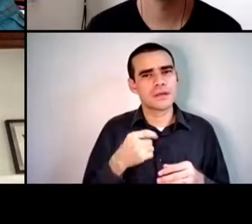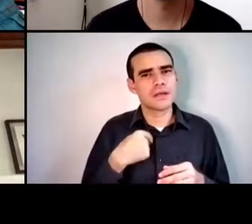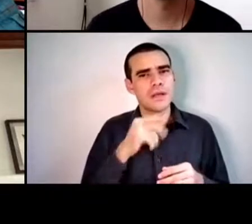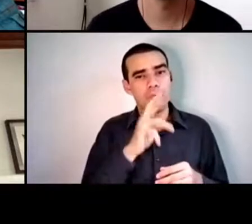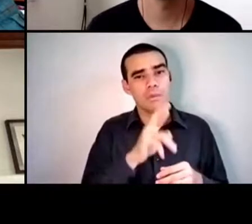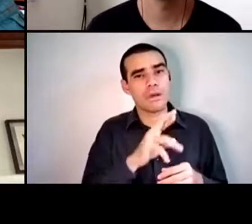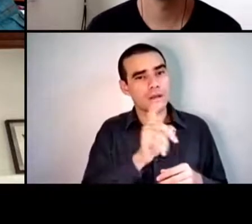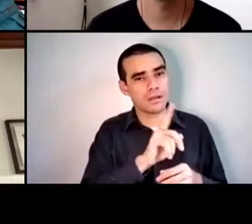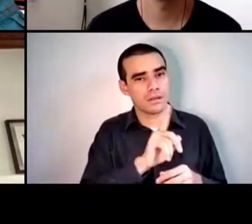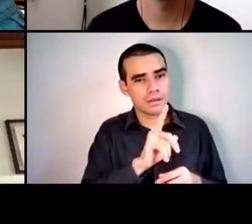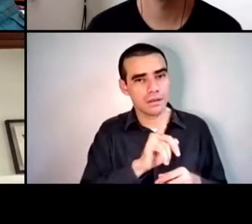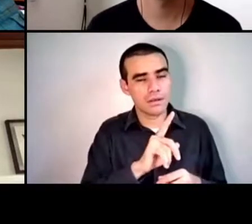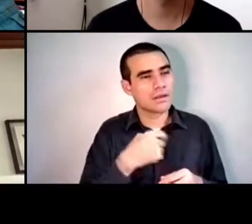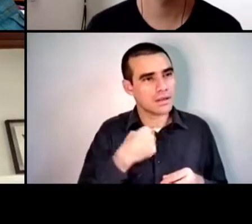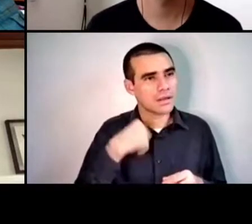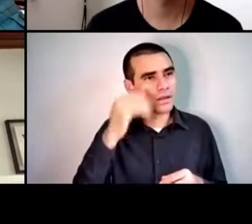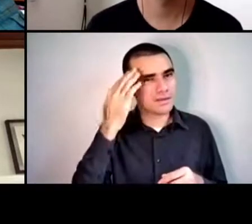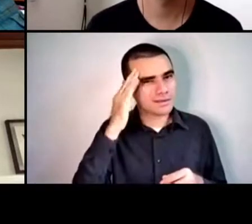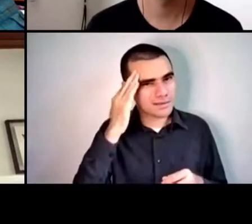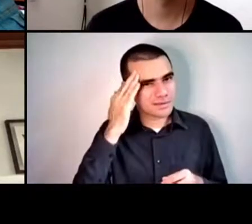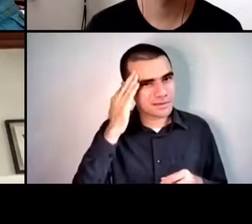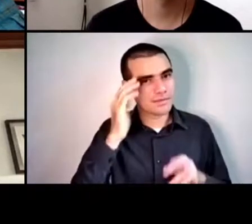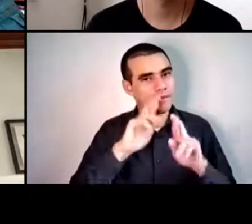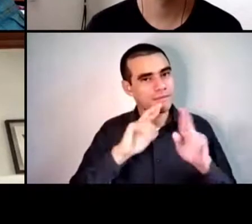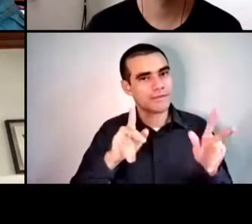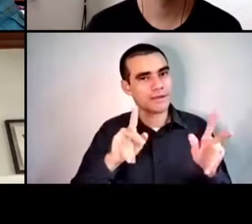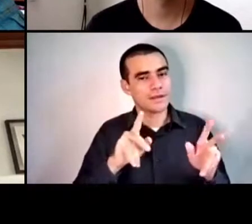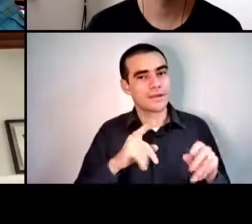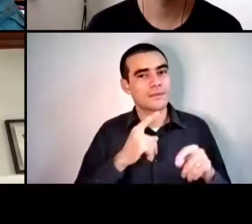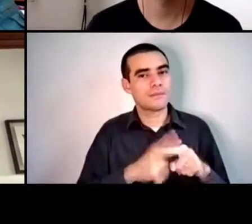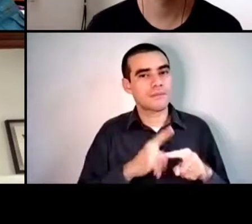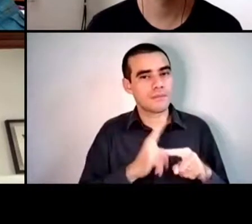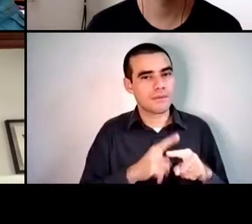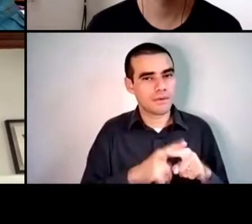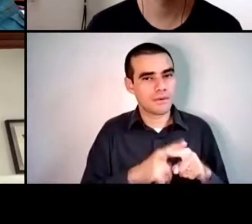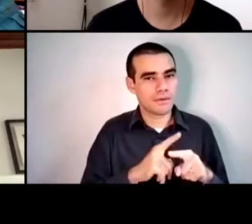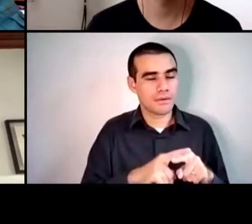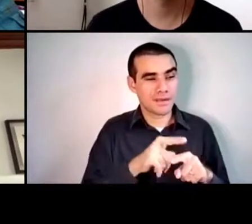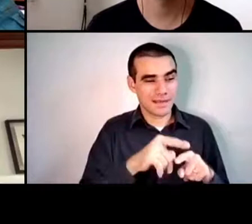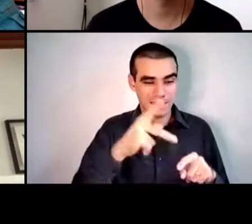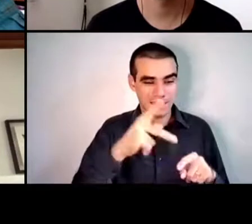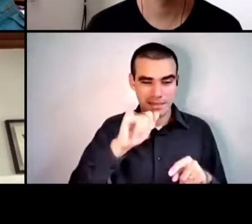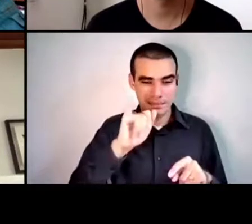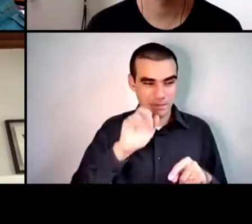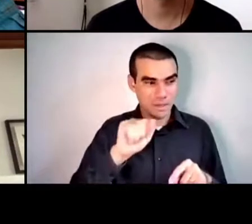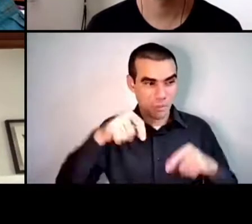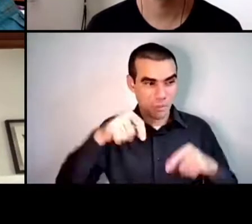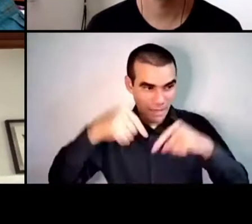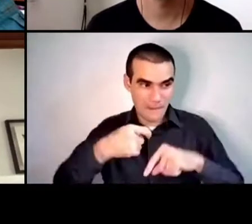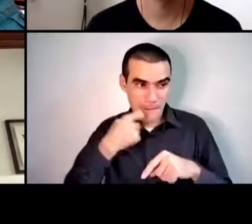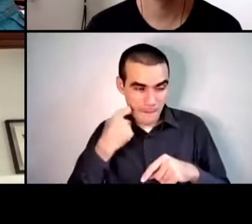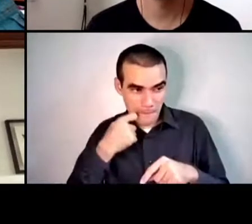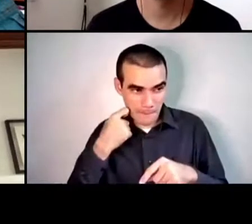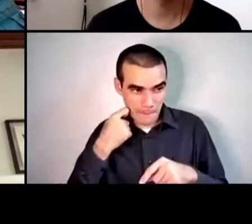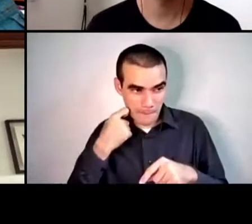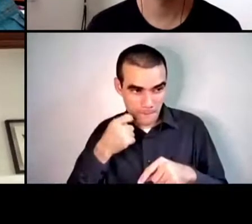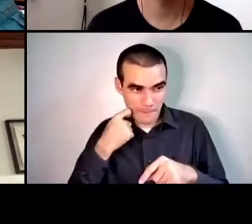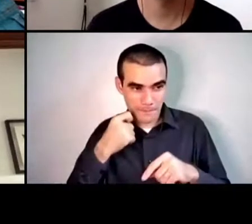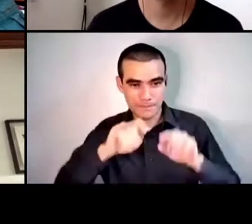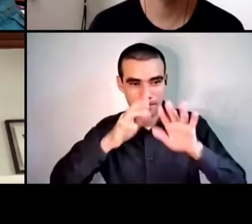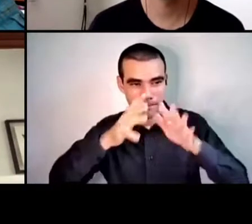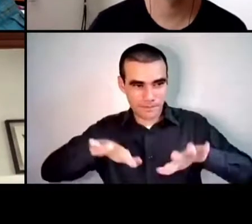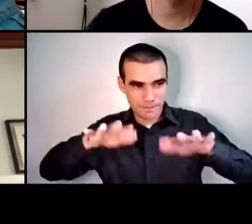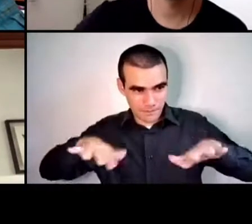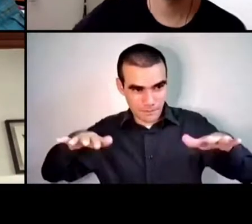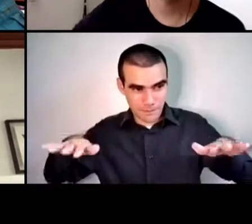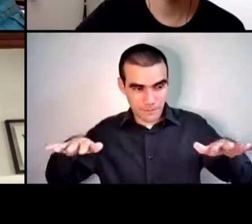pirarucu. So I understand that we won't, because I think this pirarucu that is raised